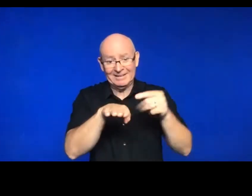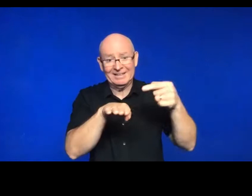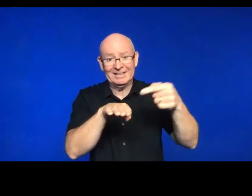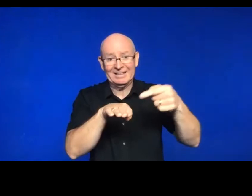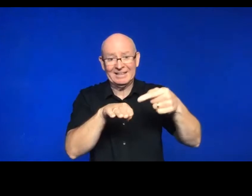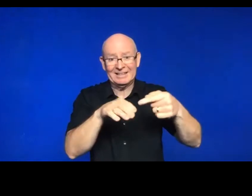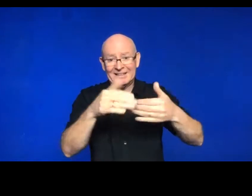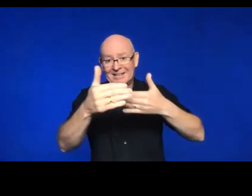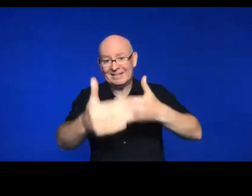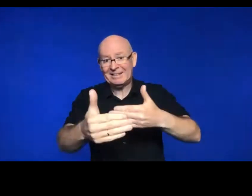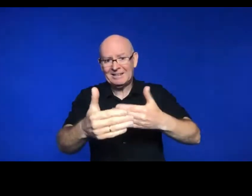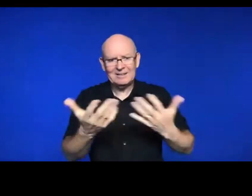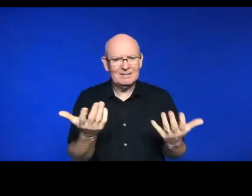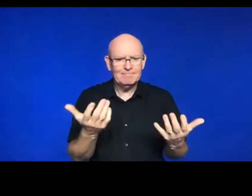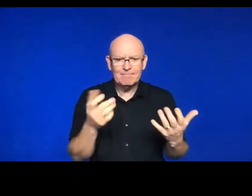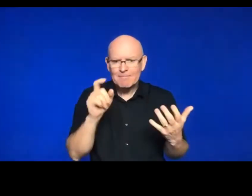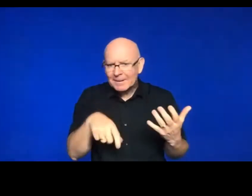phase. And